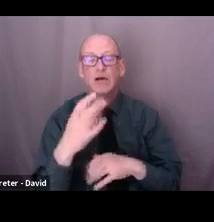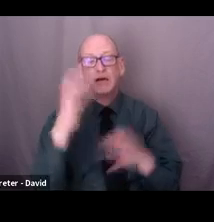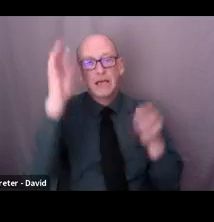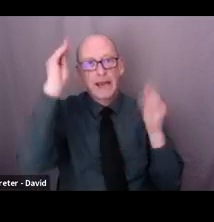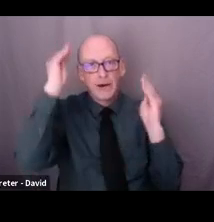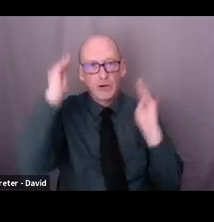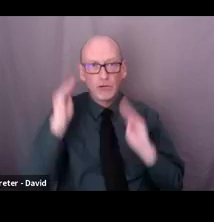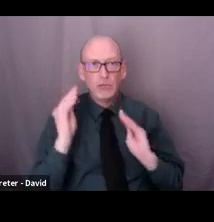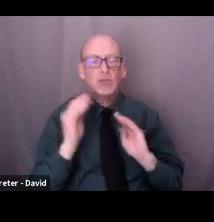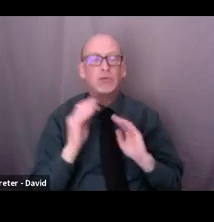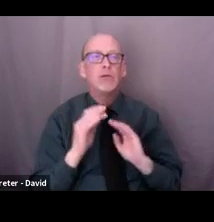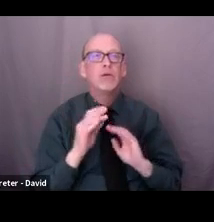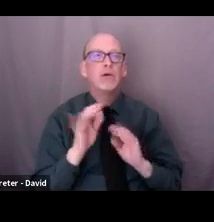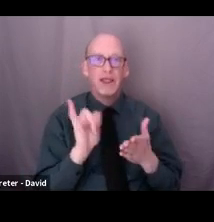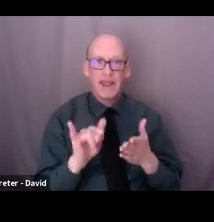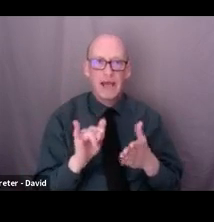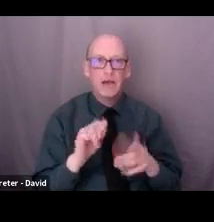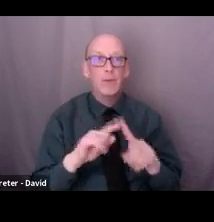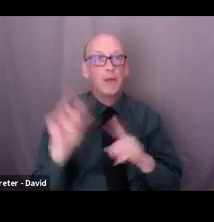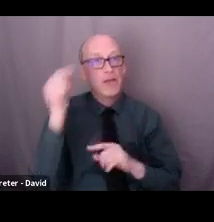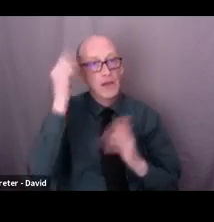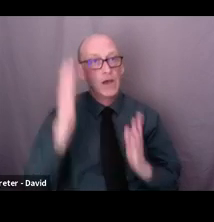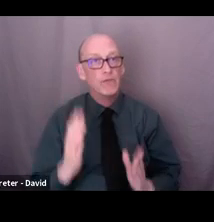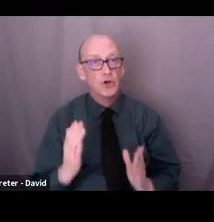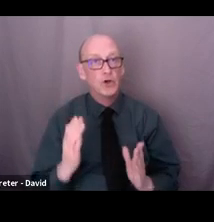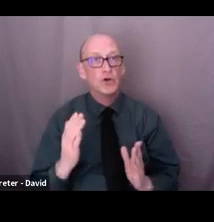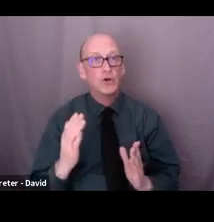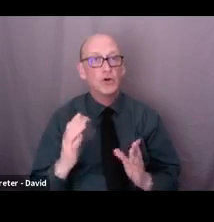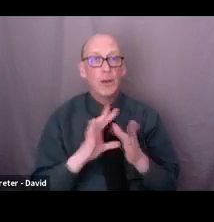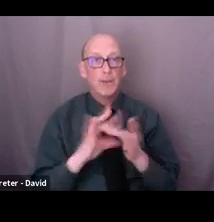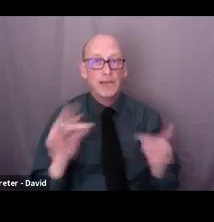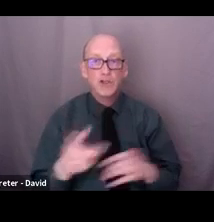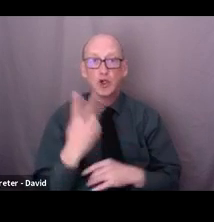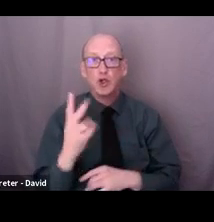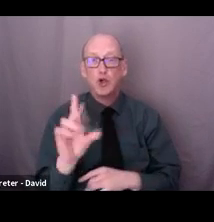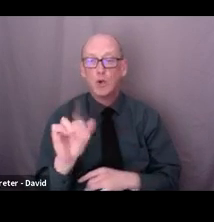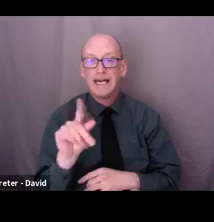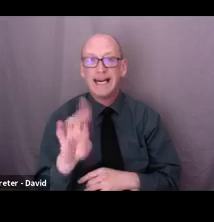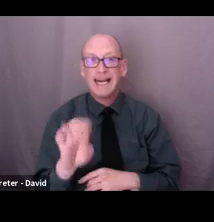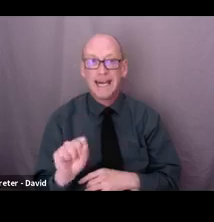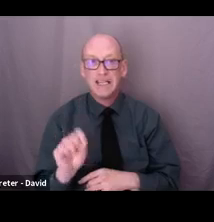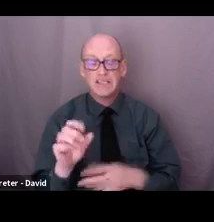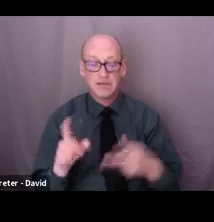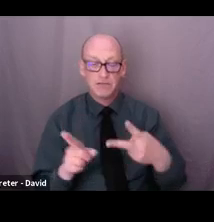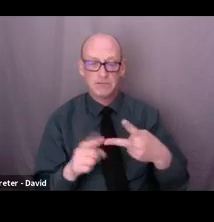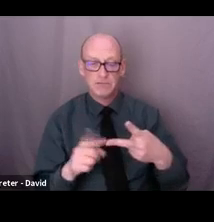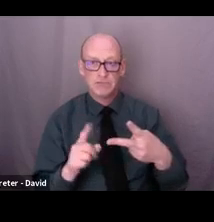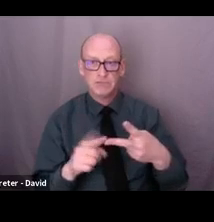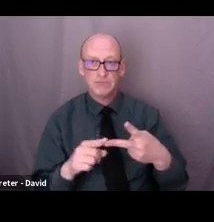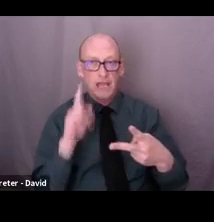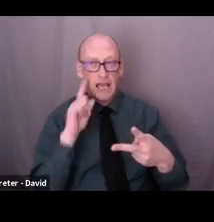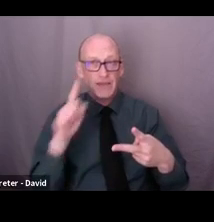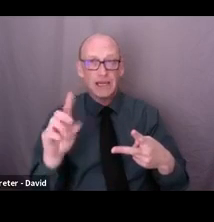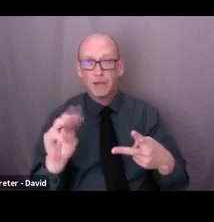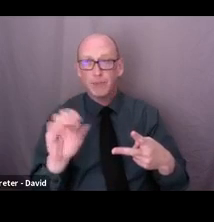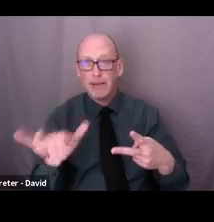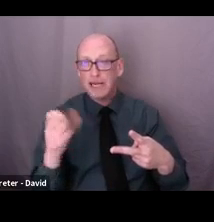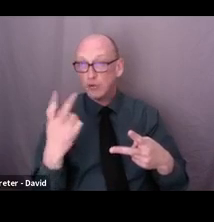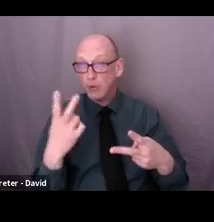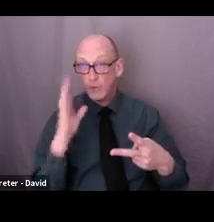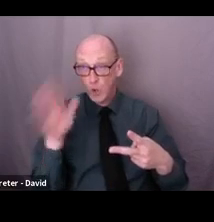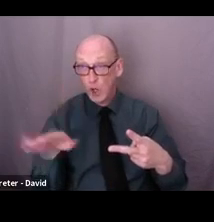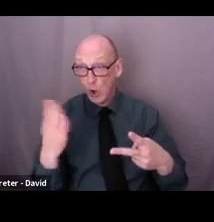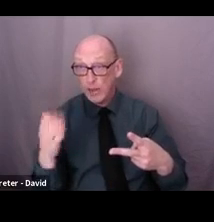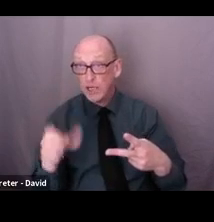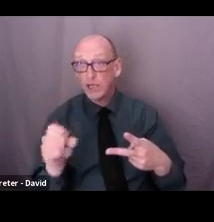etc. The governor mentioned 2 dates. Are they going to be reopened on the second date, which I think was May 12th, or are they